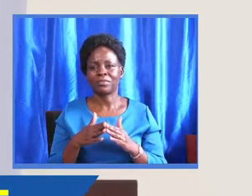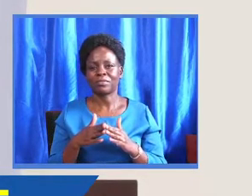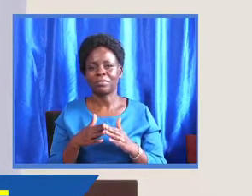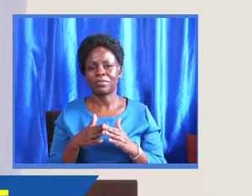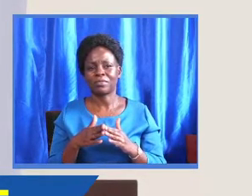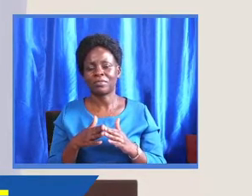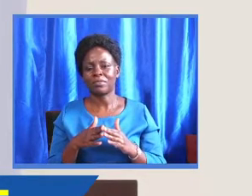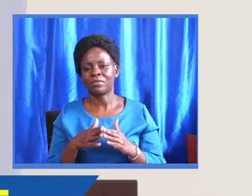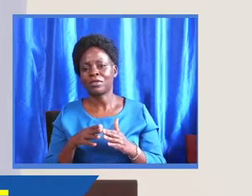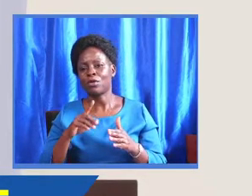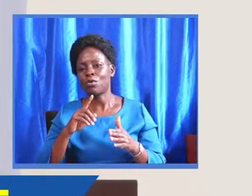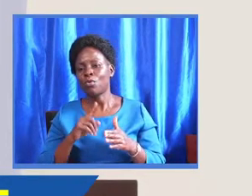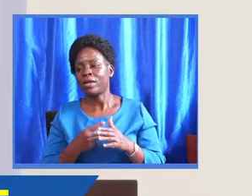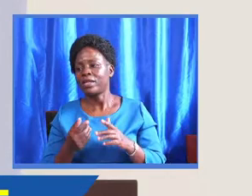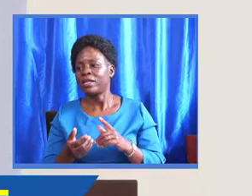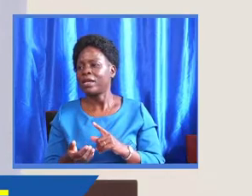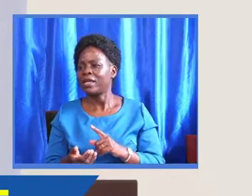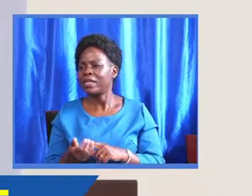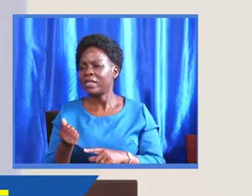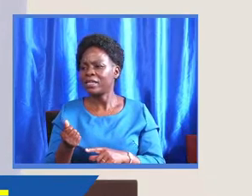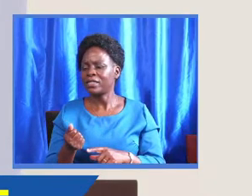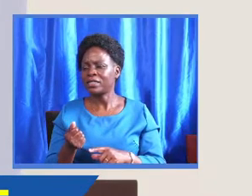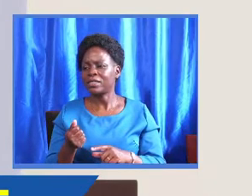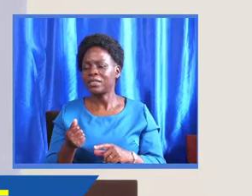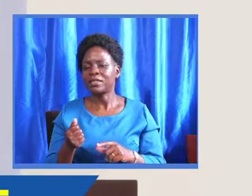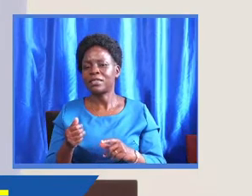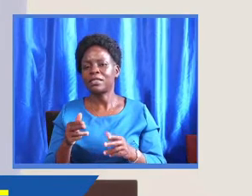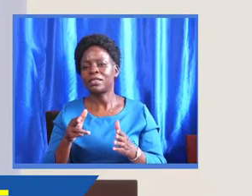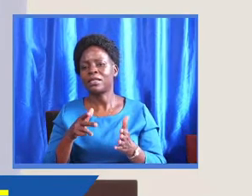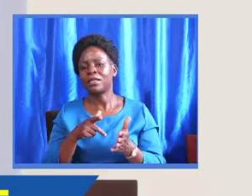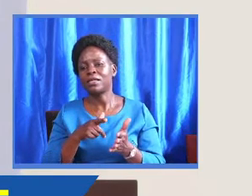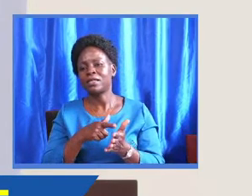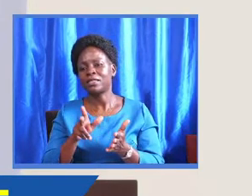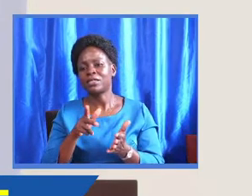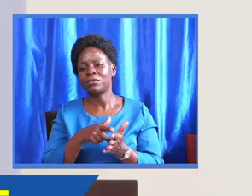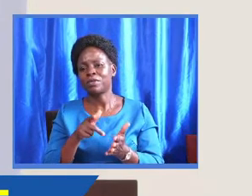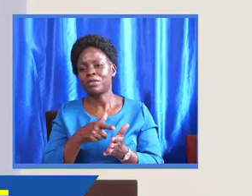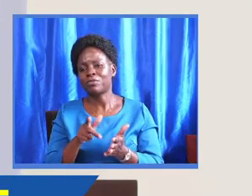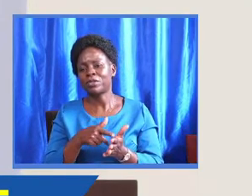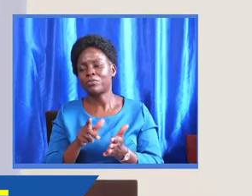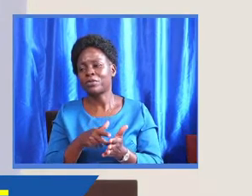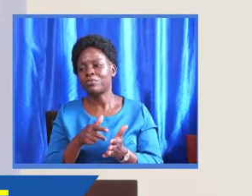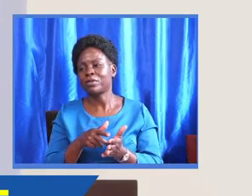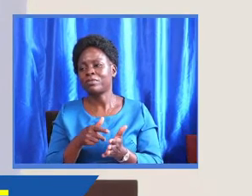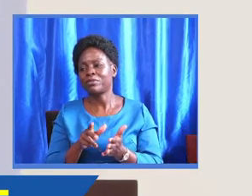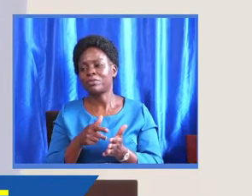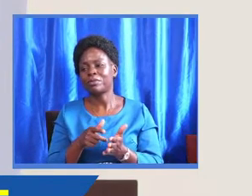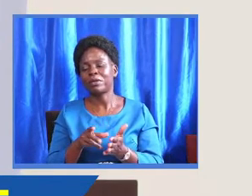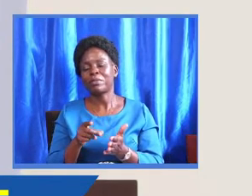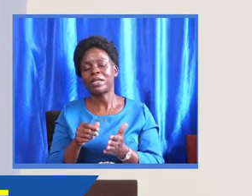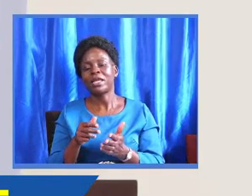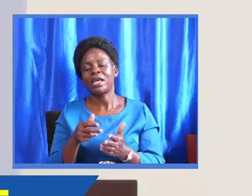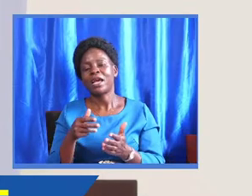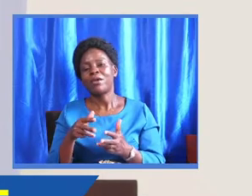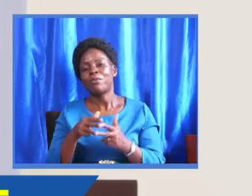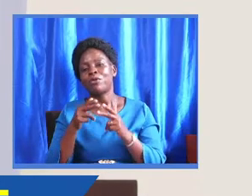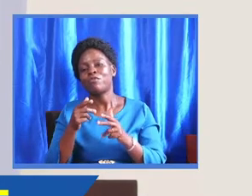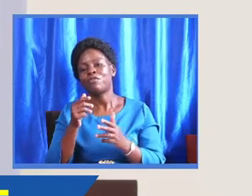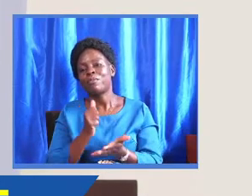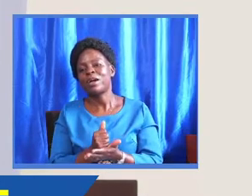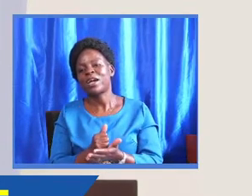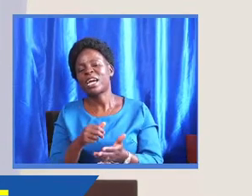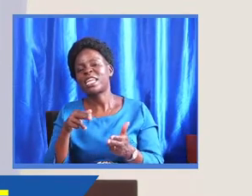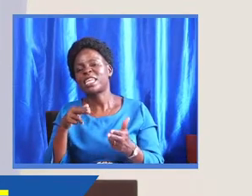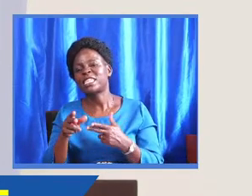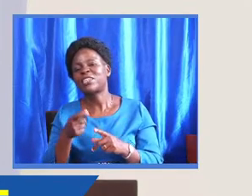Then what I get in turn, then I start paying a little, the money that I borrowed from the bank. Isn't that a good plan? Can't I start